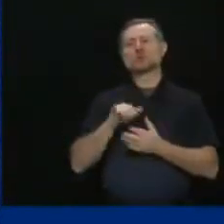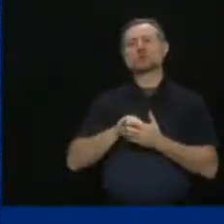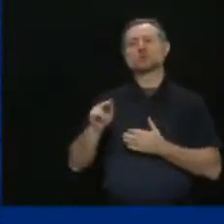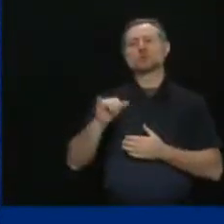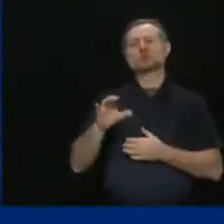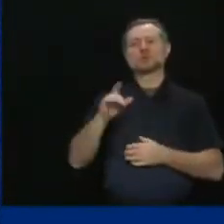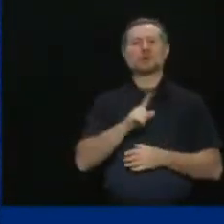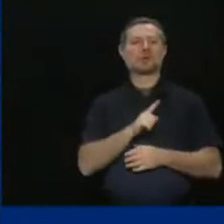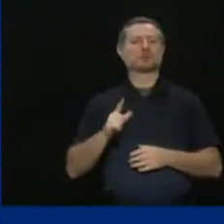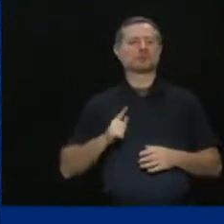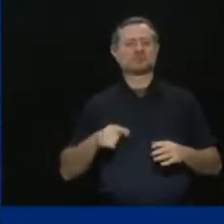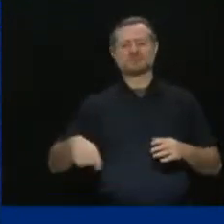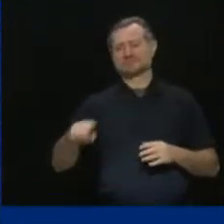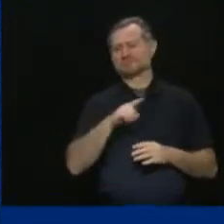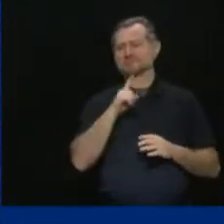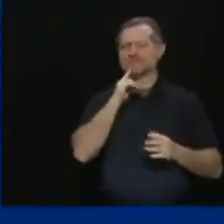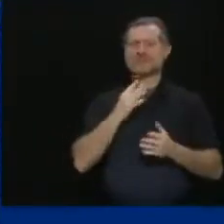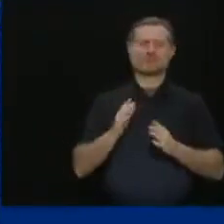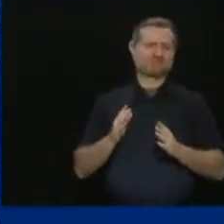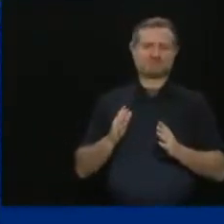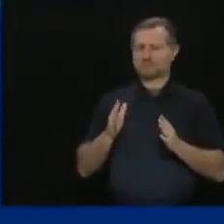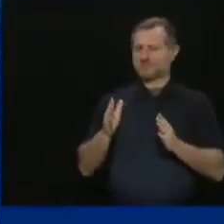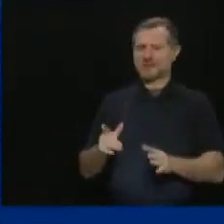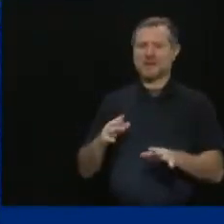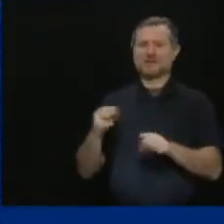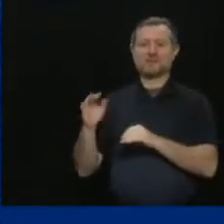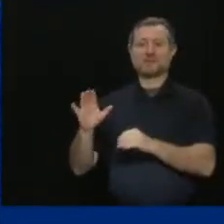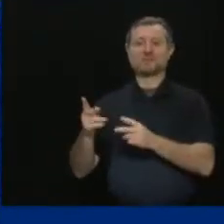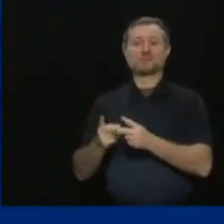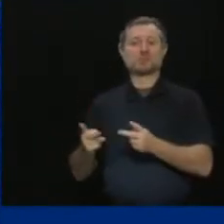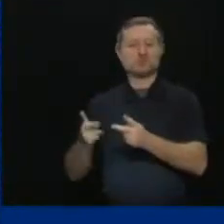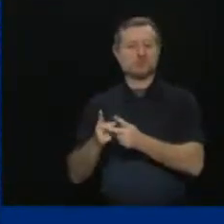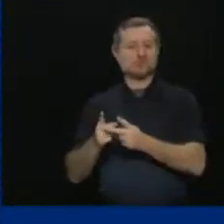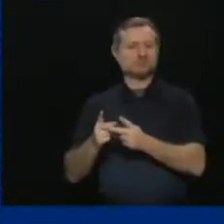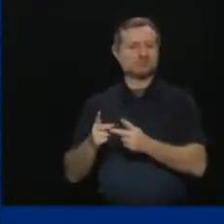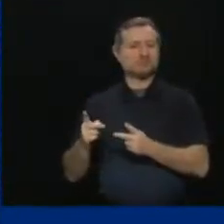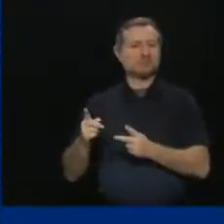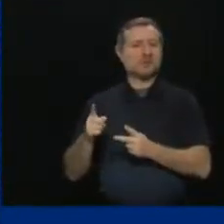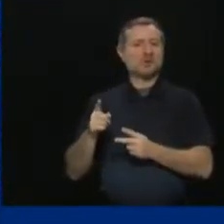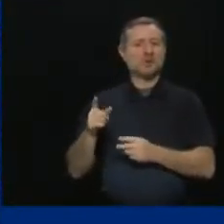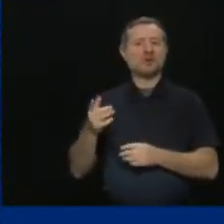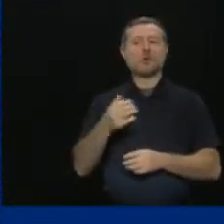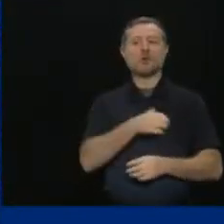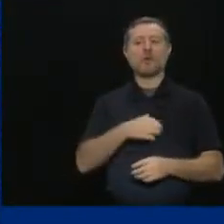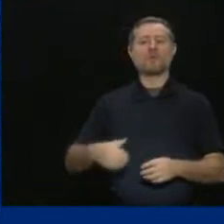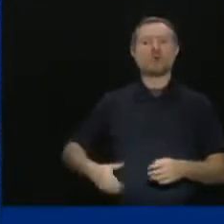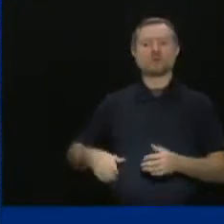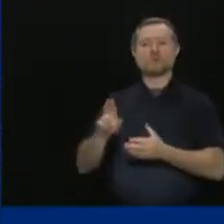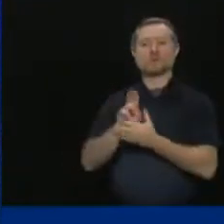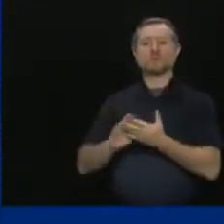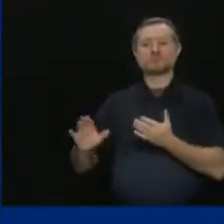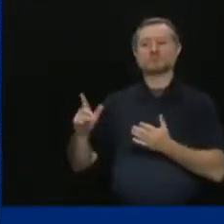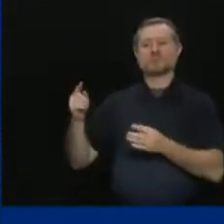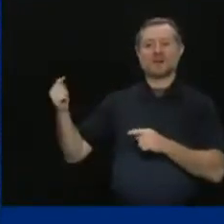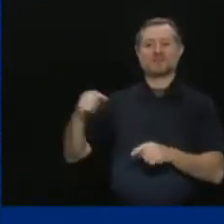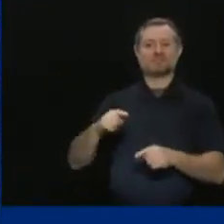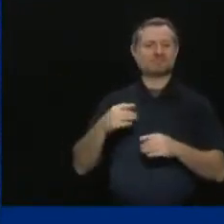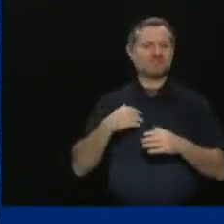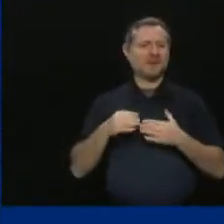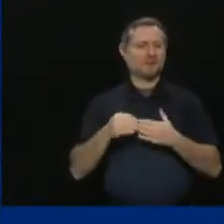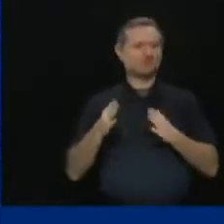amazing you have her leaving her position at Harvard to come serve in your administration. And there are others I've asked to stay who had